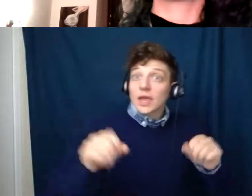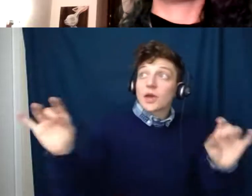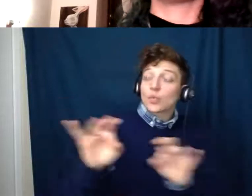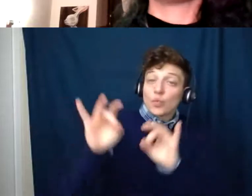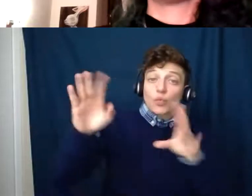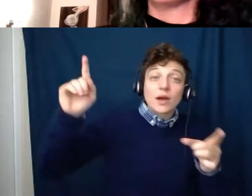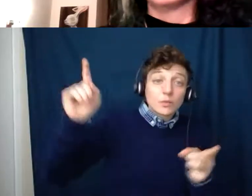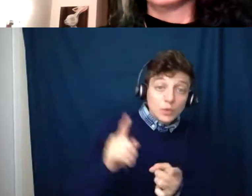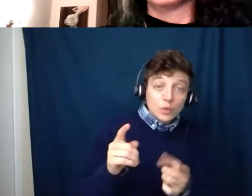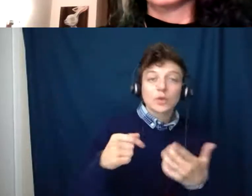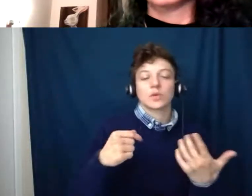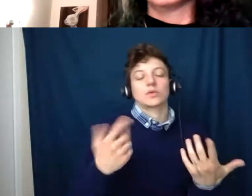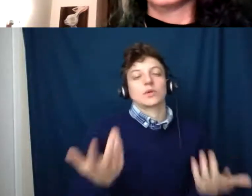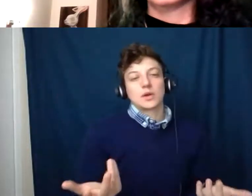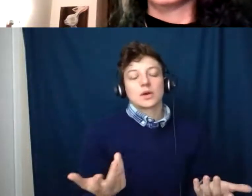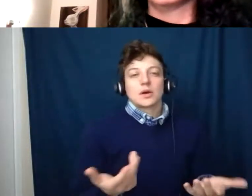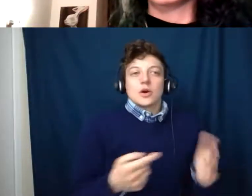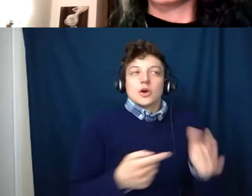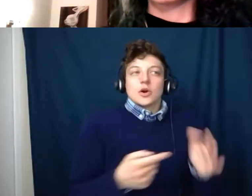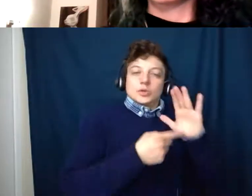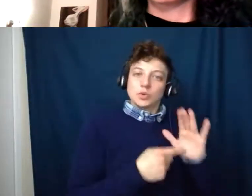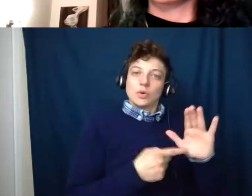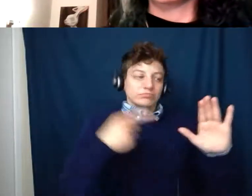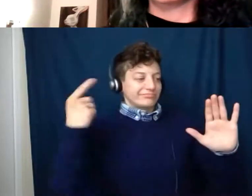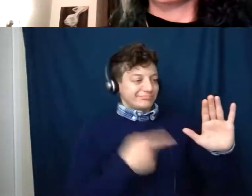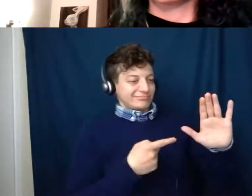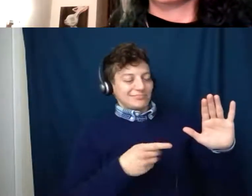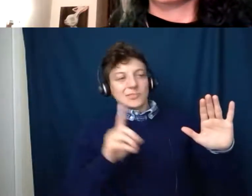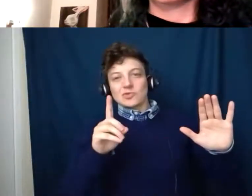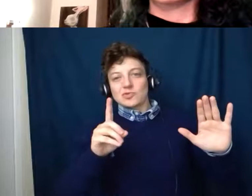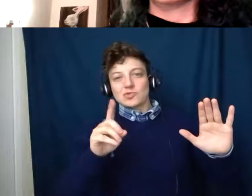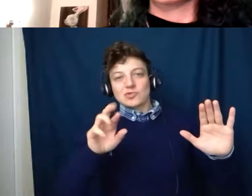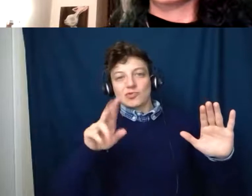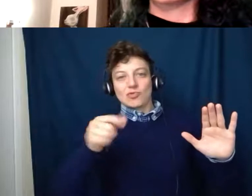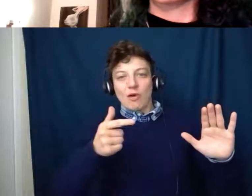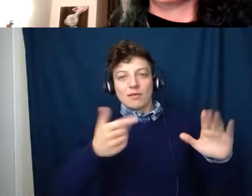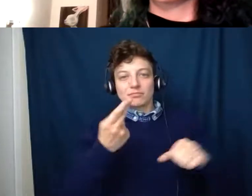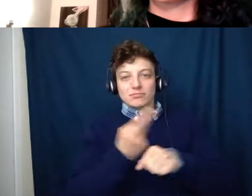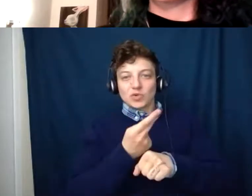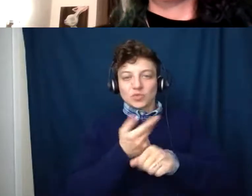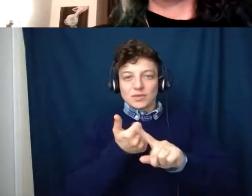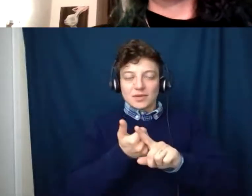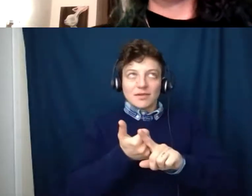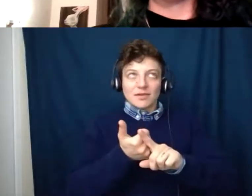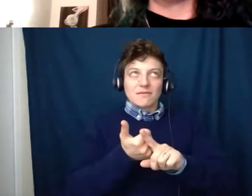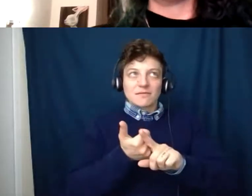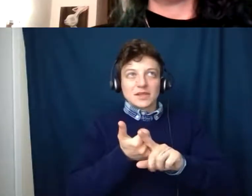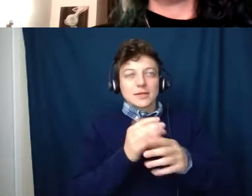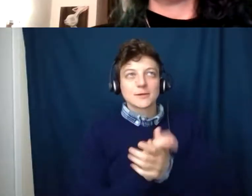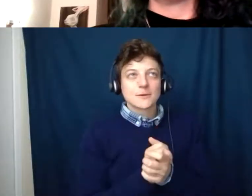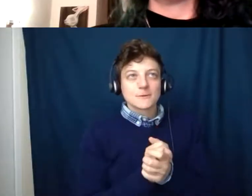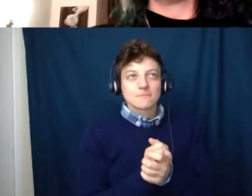showing that, it's not drug use is, like trying to mitigate drug